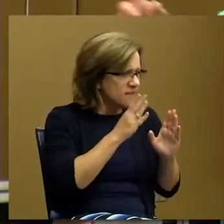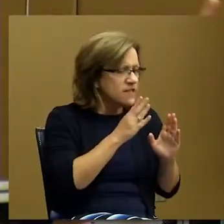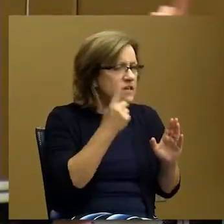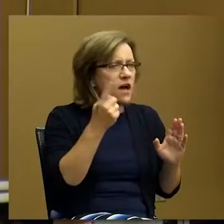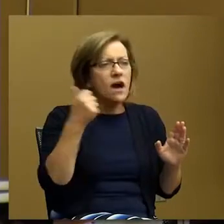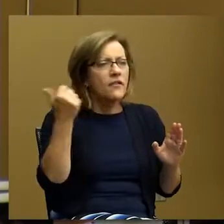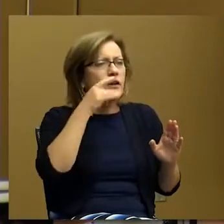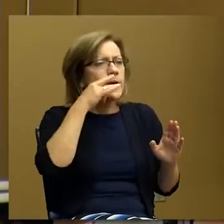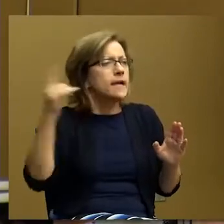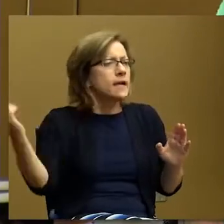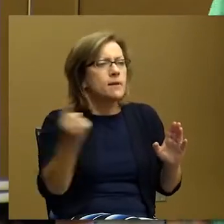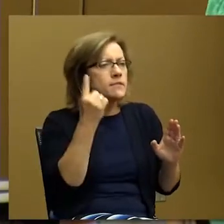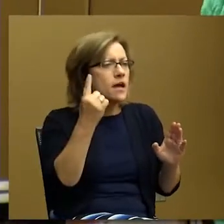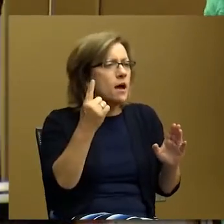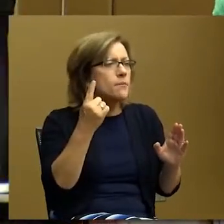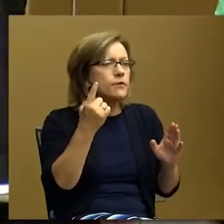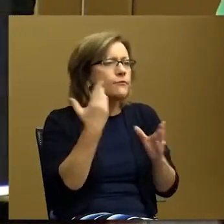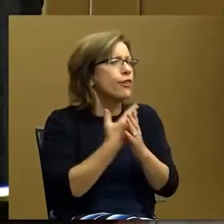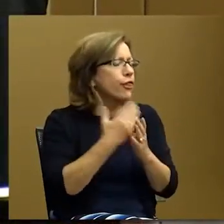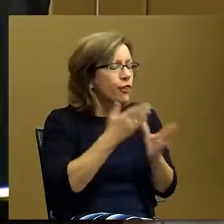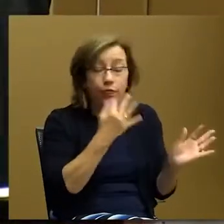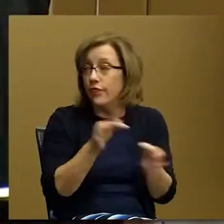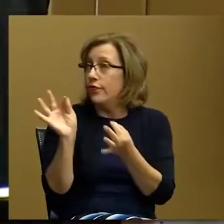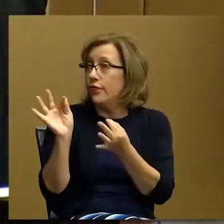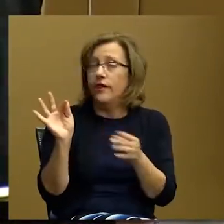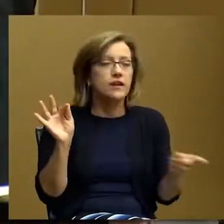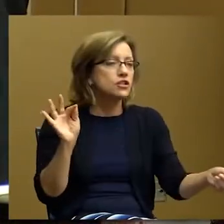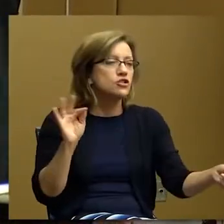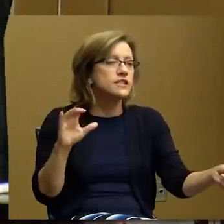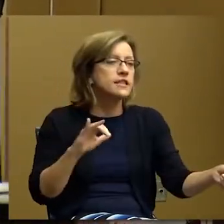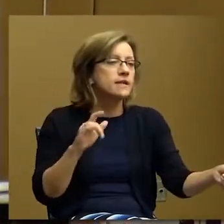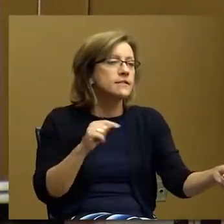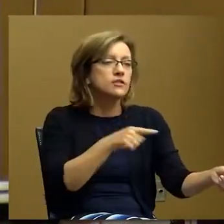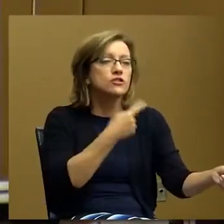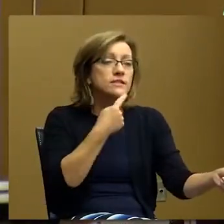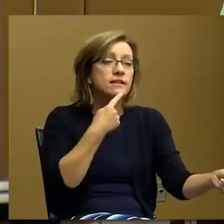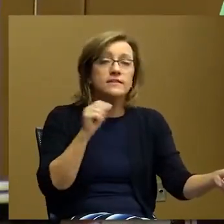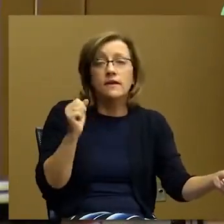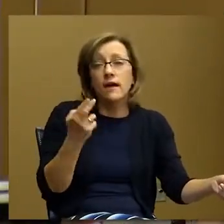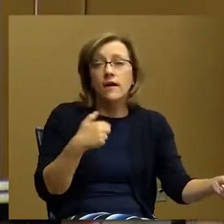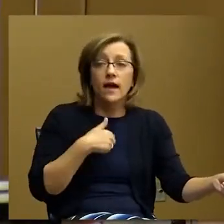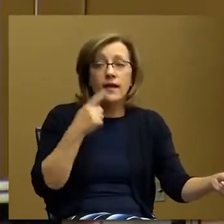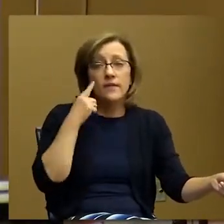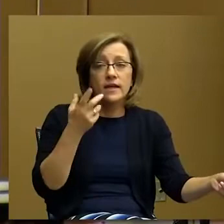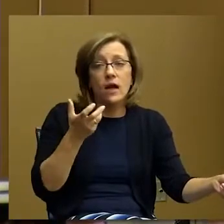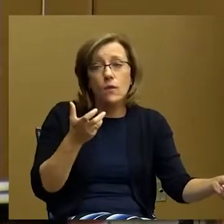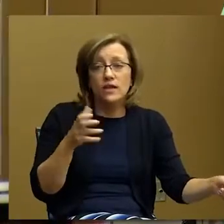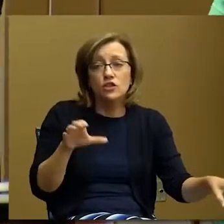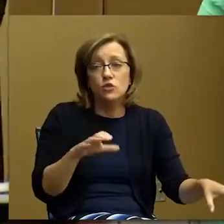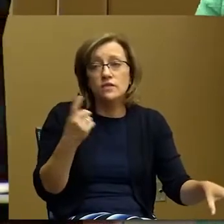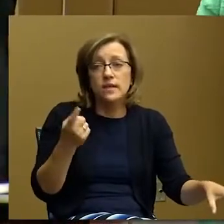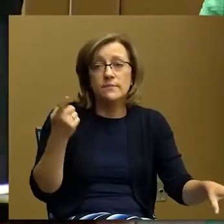comes over or says something and I turn, that's when Miss Tracy says, oh, I think I want to do something, and I miss it.